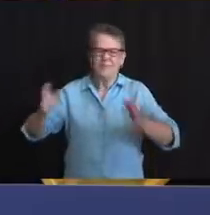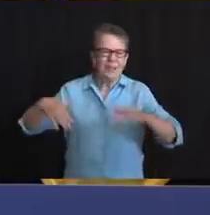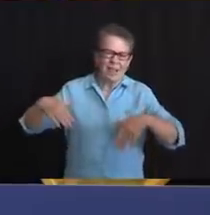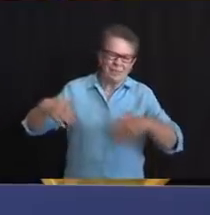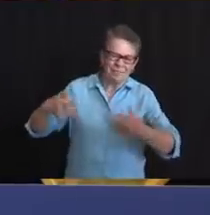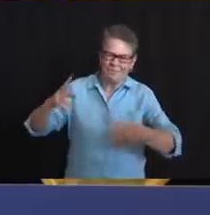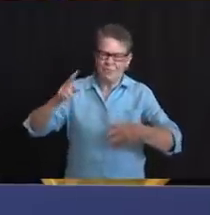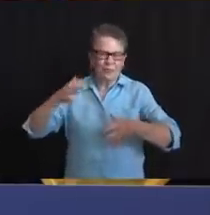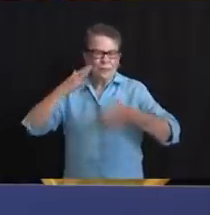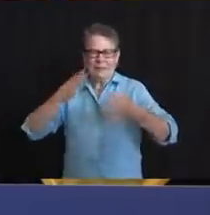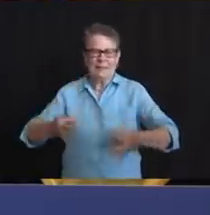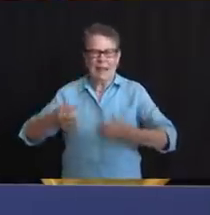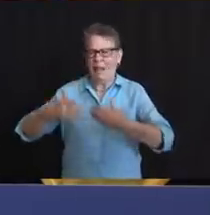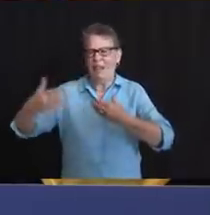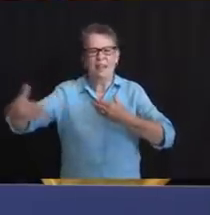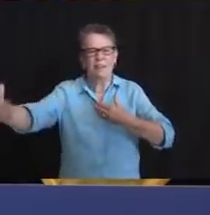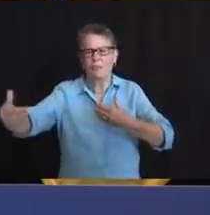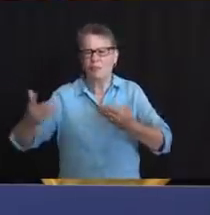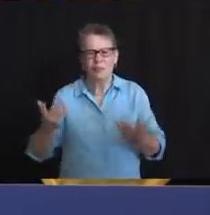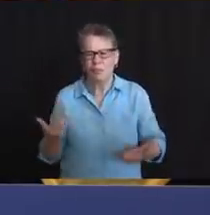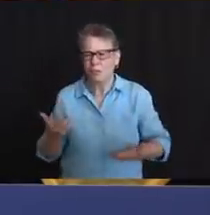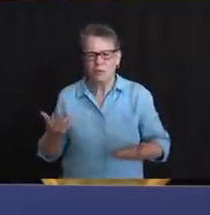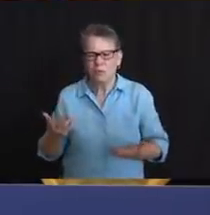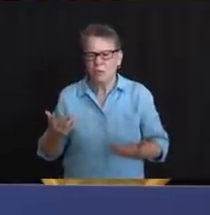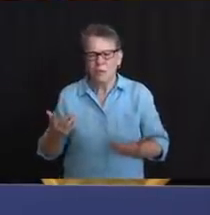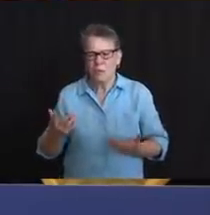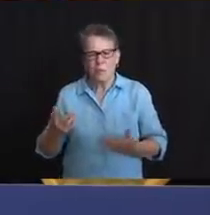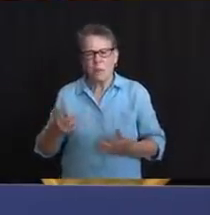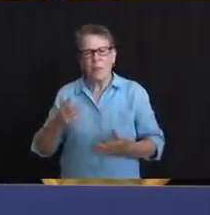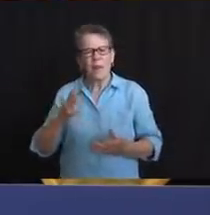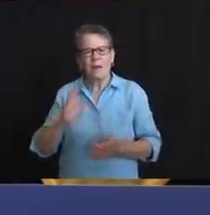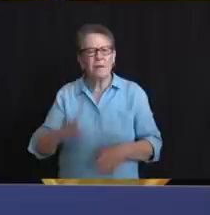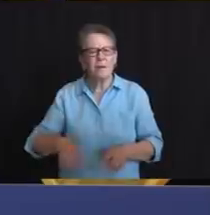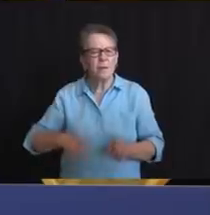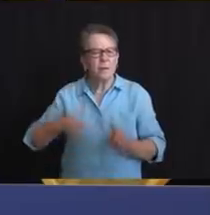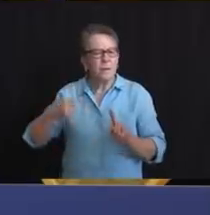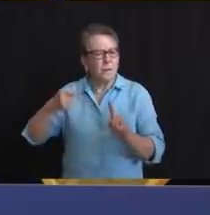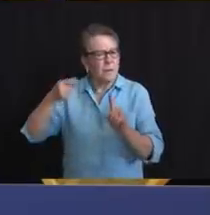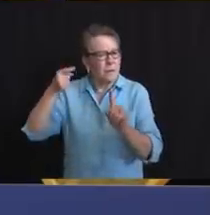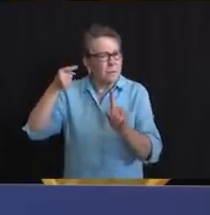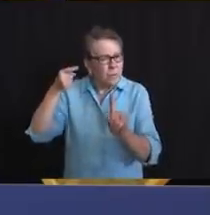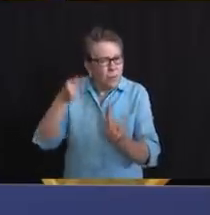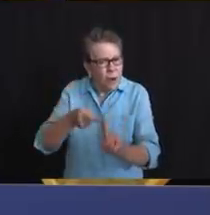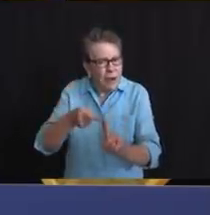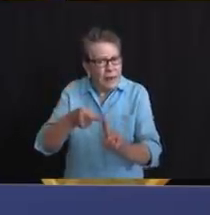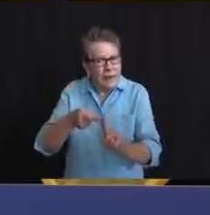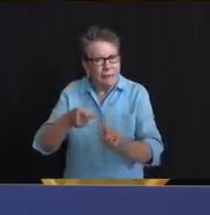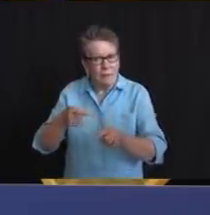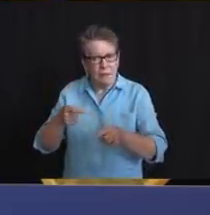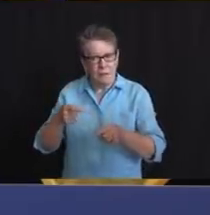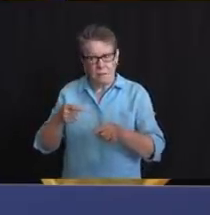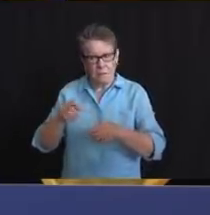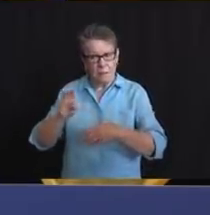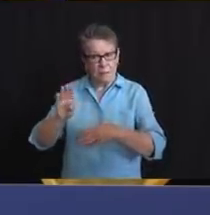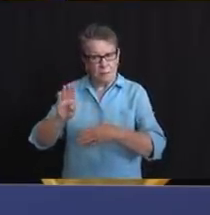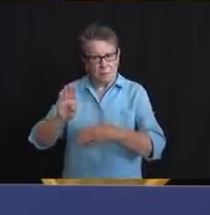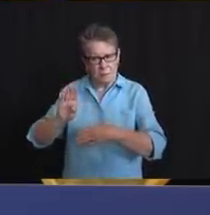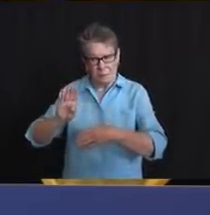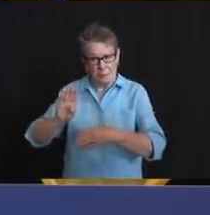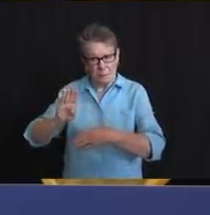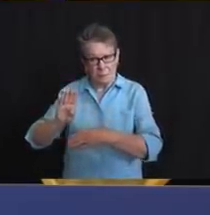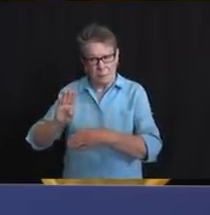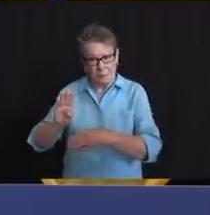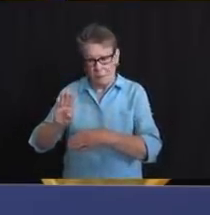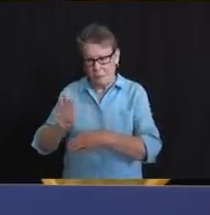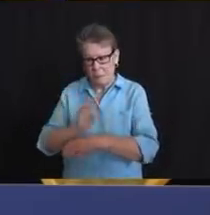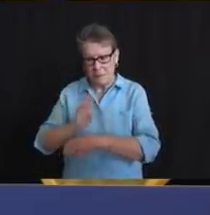you've got a mask on. Well, that's not on. That store is going to pay a price for that. And I don't know what